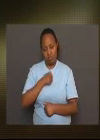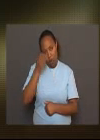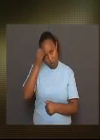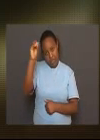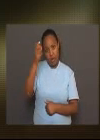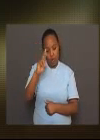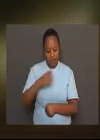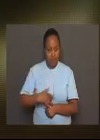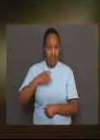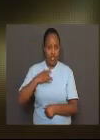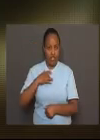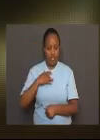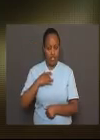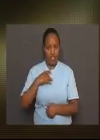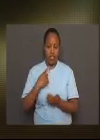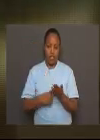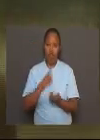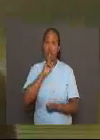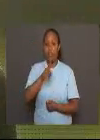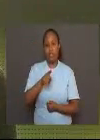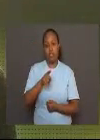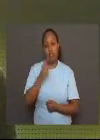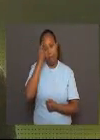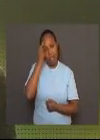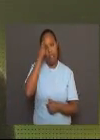opinions when considering facts.